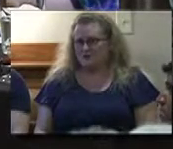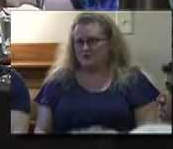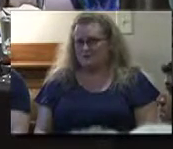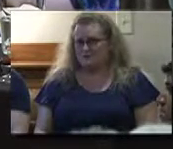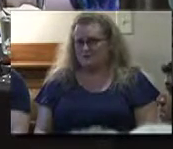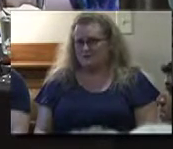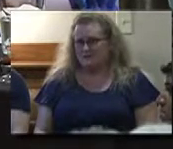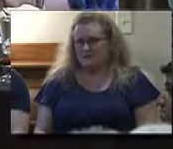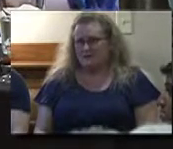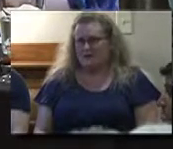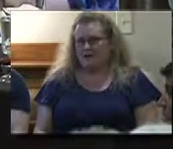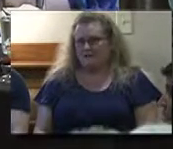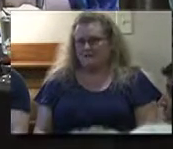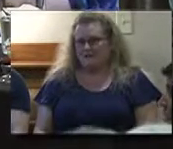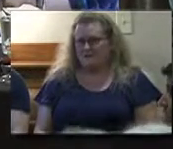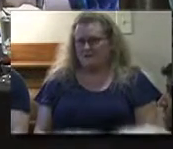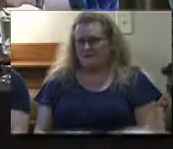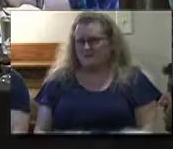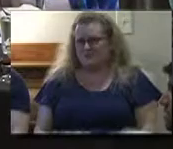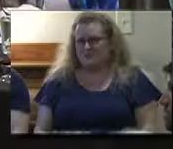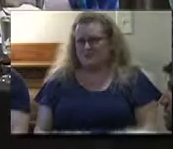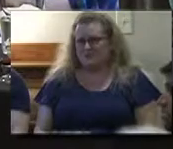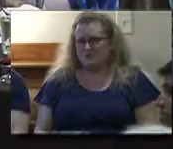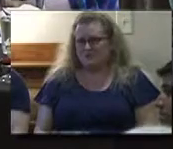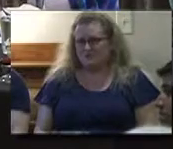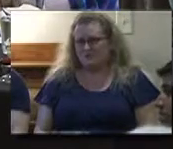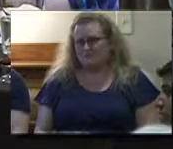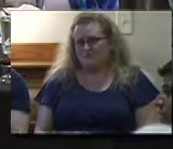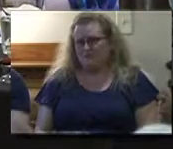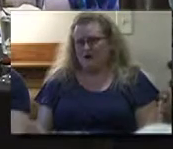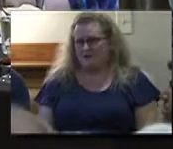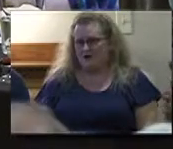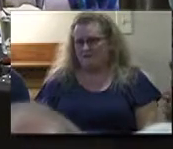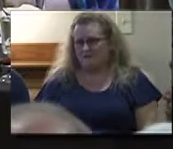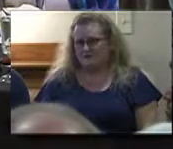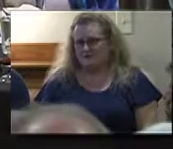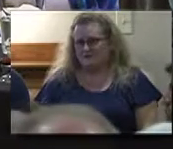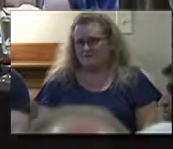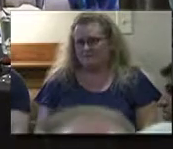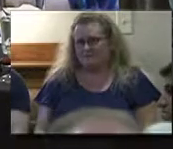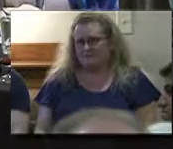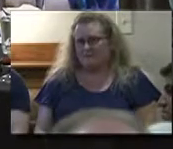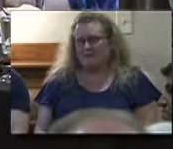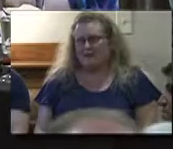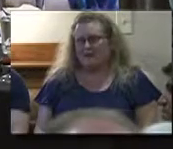almost 2 years. And that helped me to acquire English.